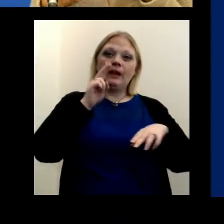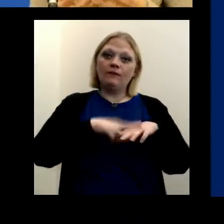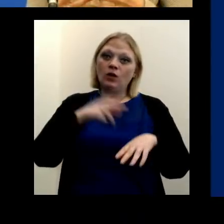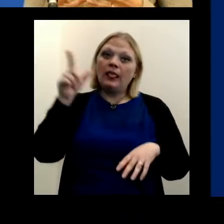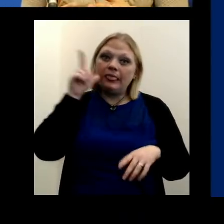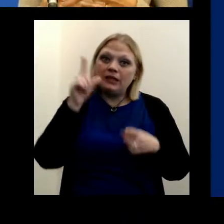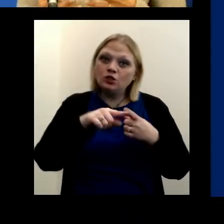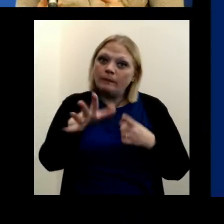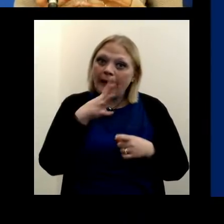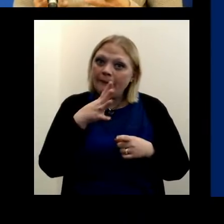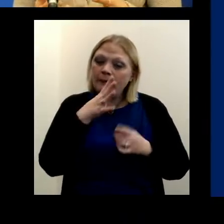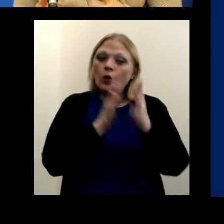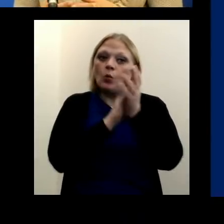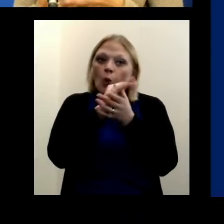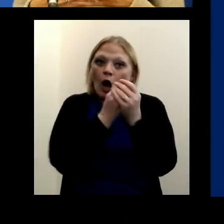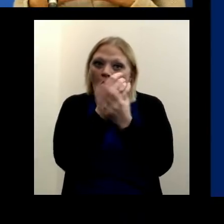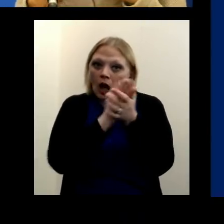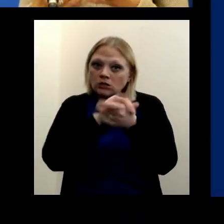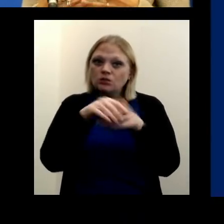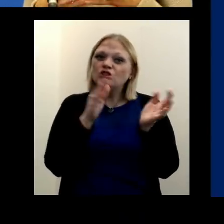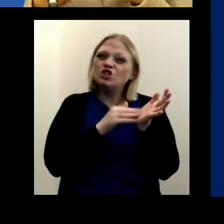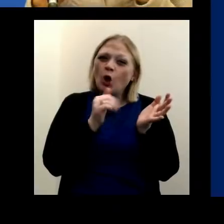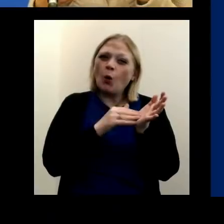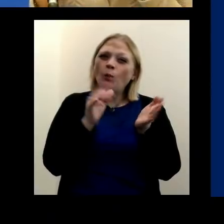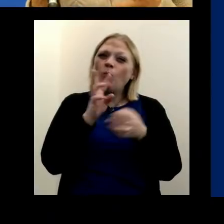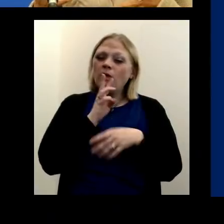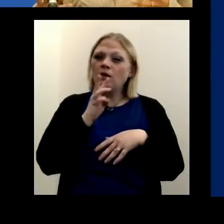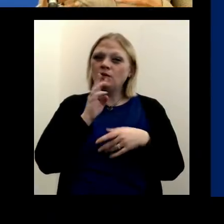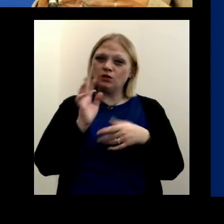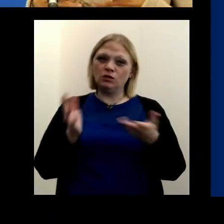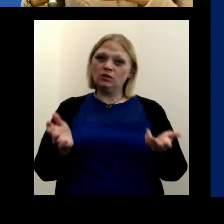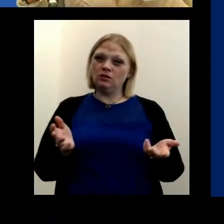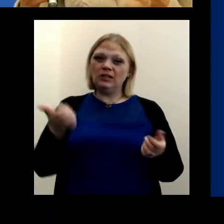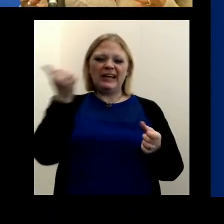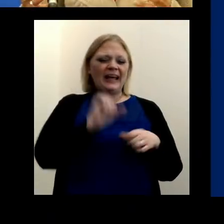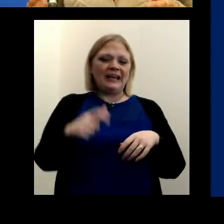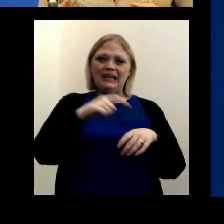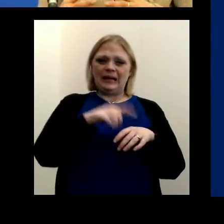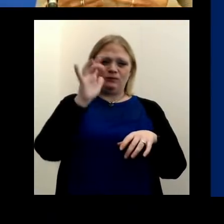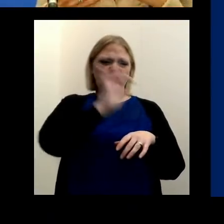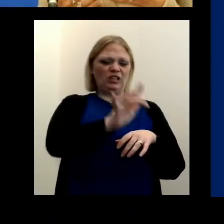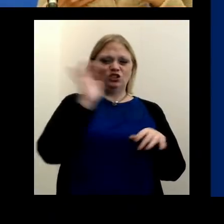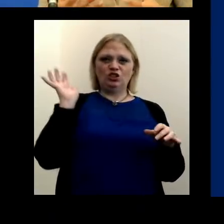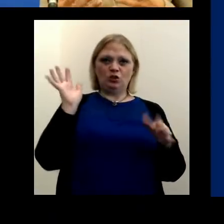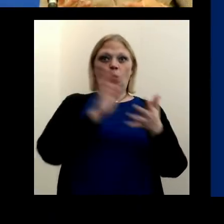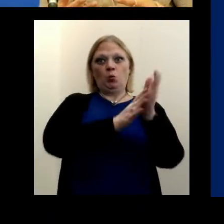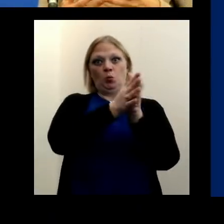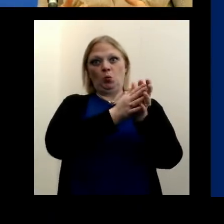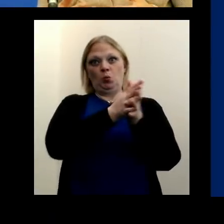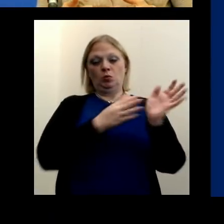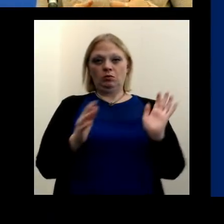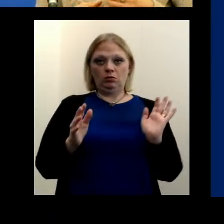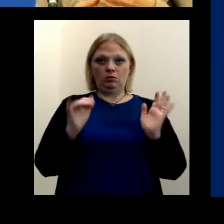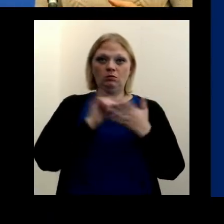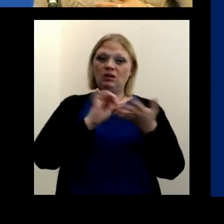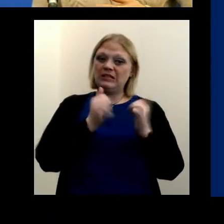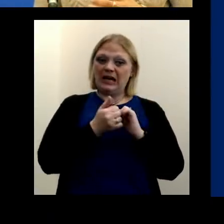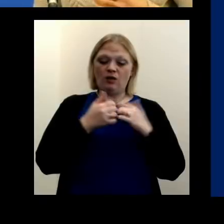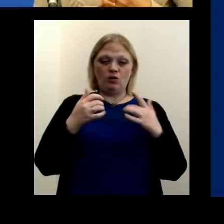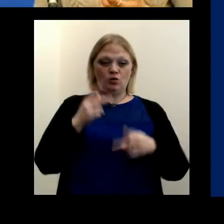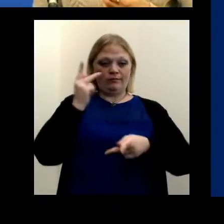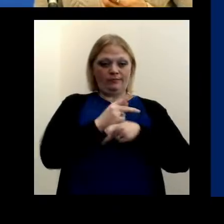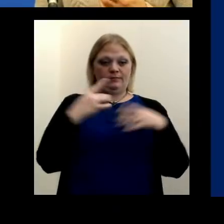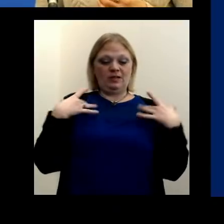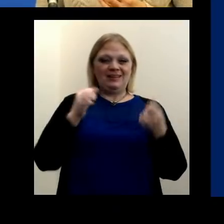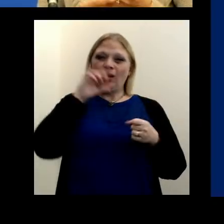mom. Wash your hands with soap and water after any time you touch anything. It's the way we stay healthy, not only